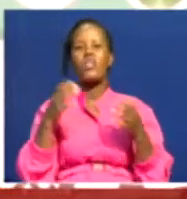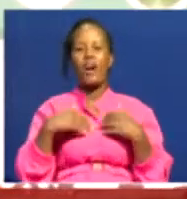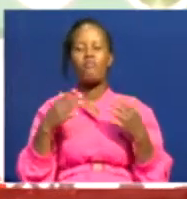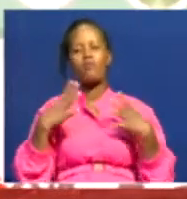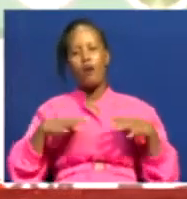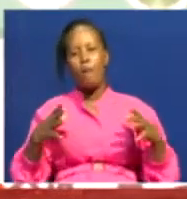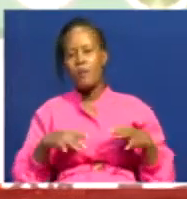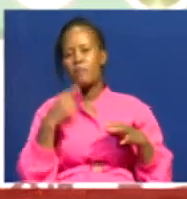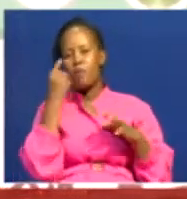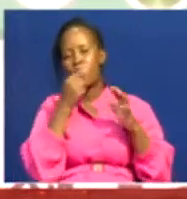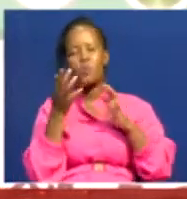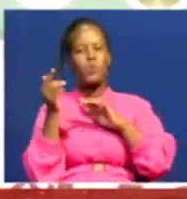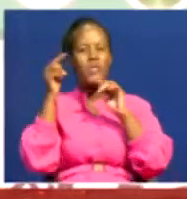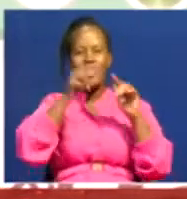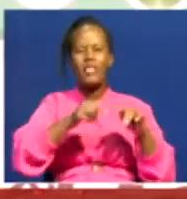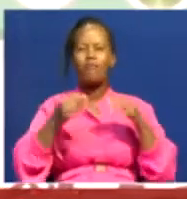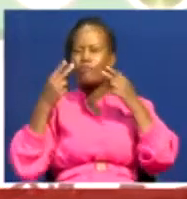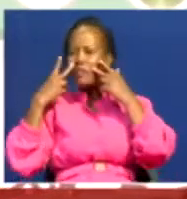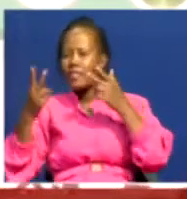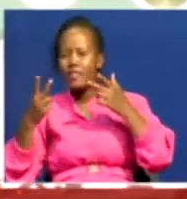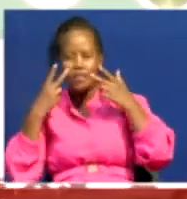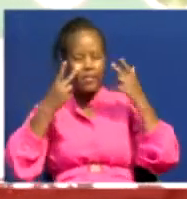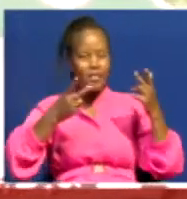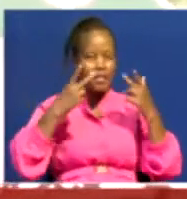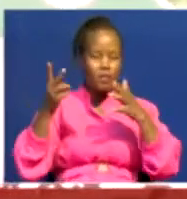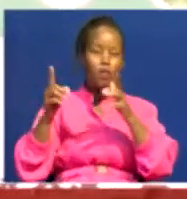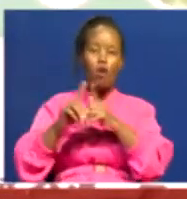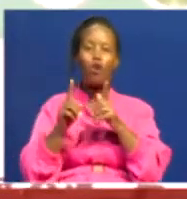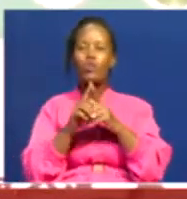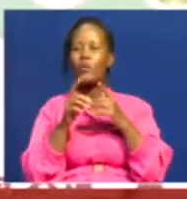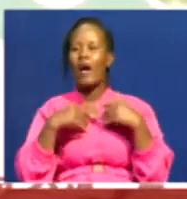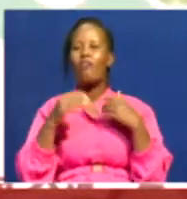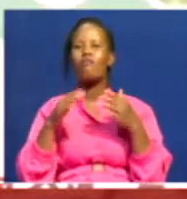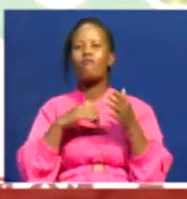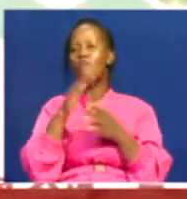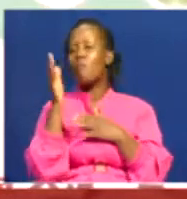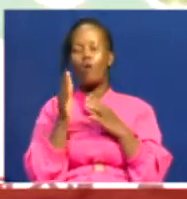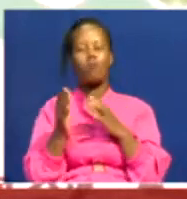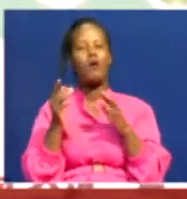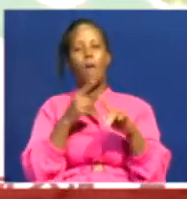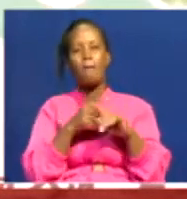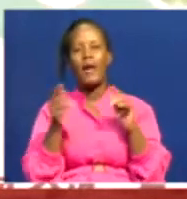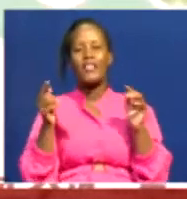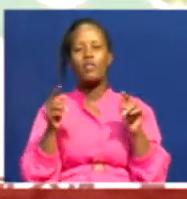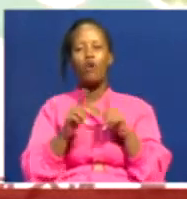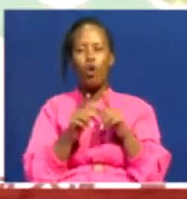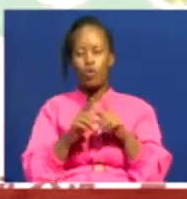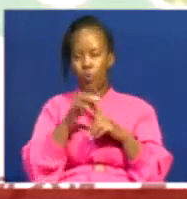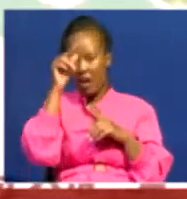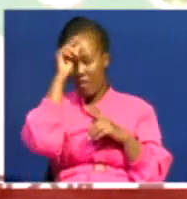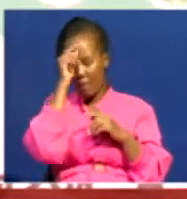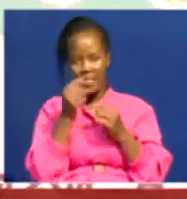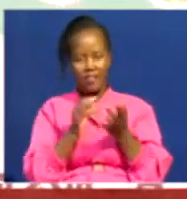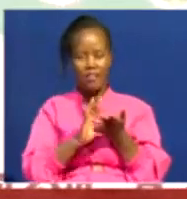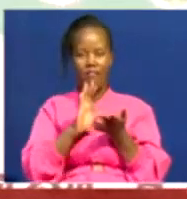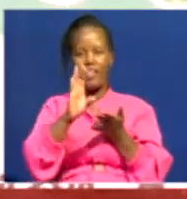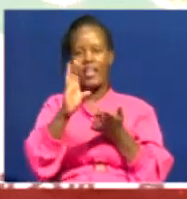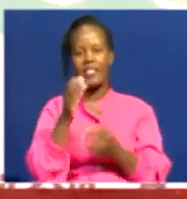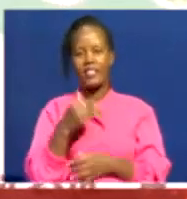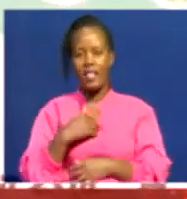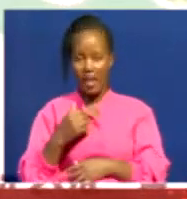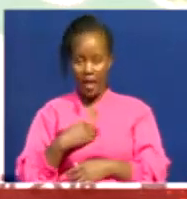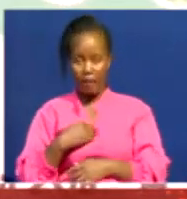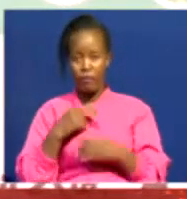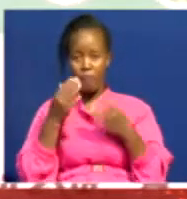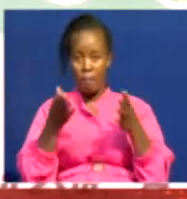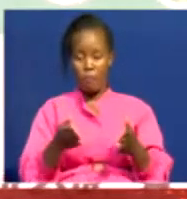We have the athletes. We have practically the organizational skills, the finance from the government. We have almost everything. And that gives us now